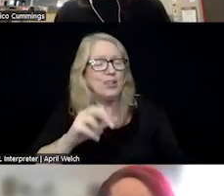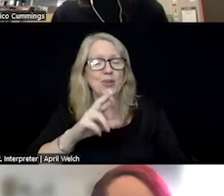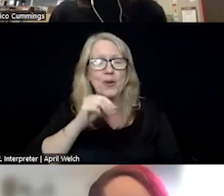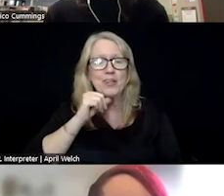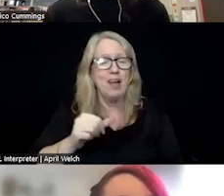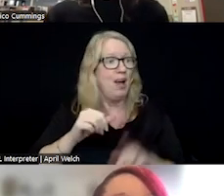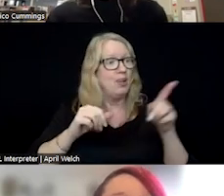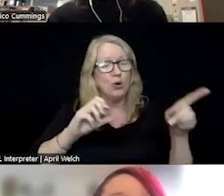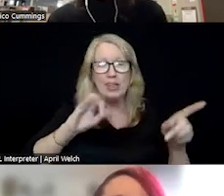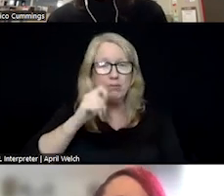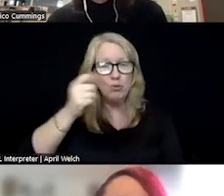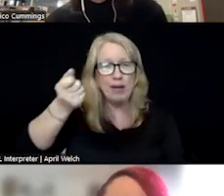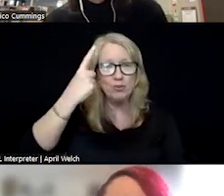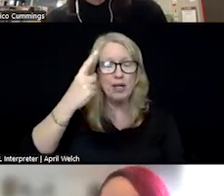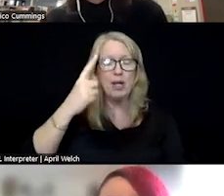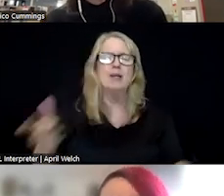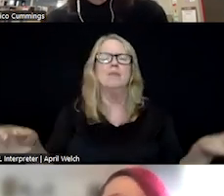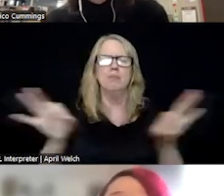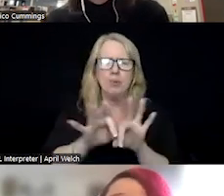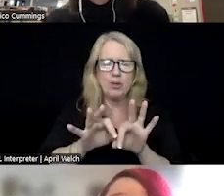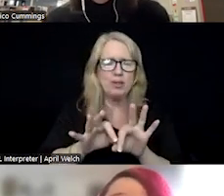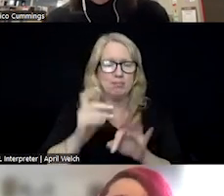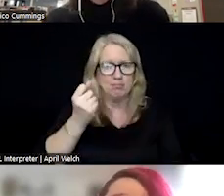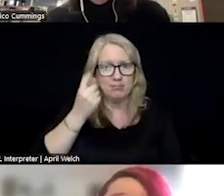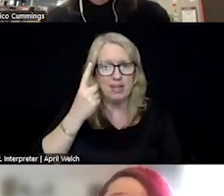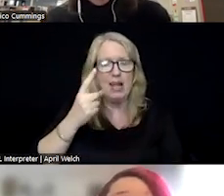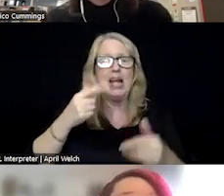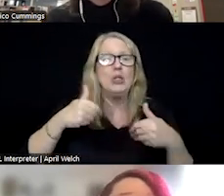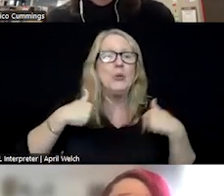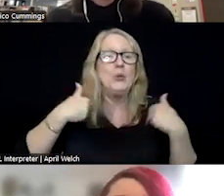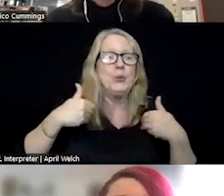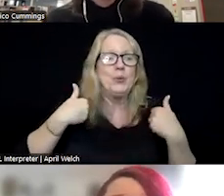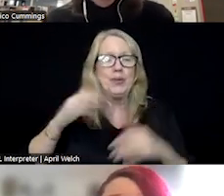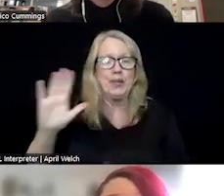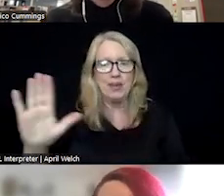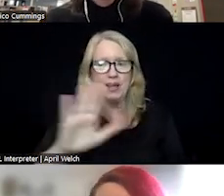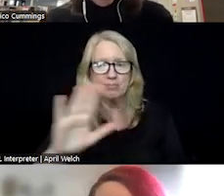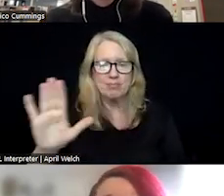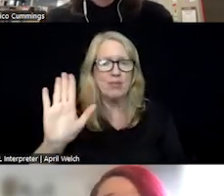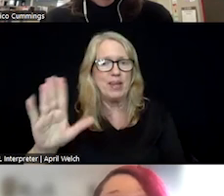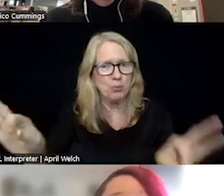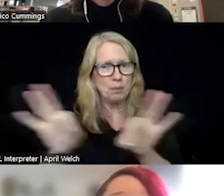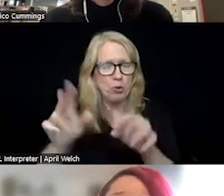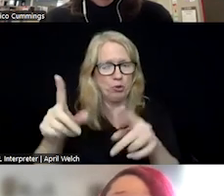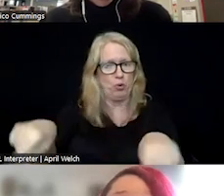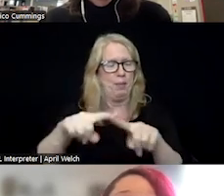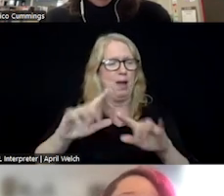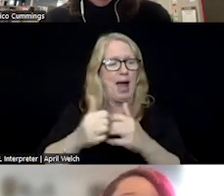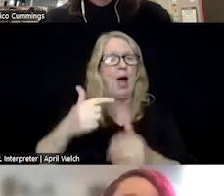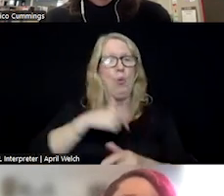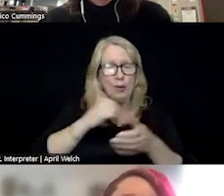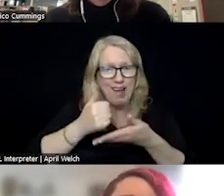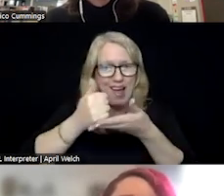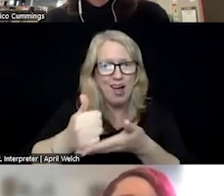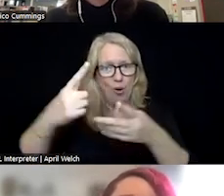you understand it, but what matters is that this is where the youth are at. This is what matters to them, and this is how we can help them